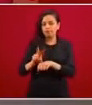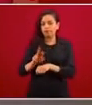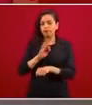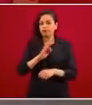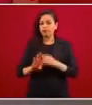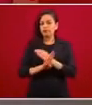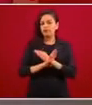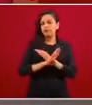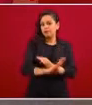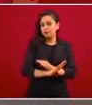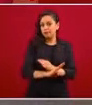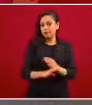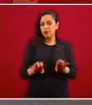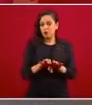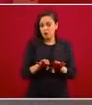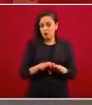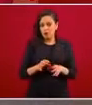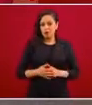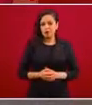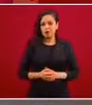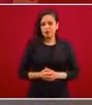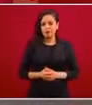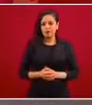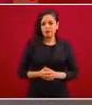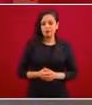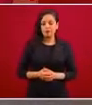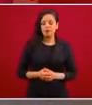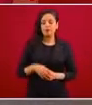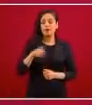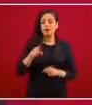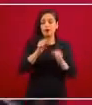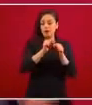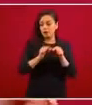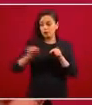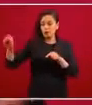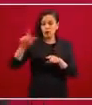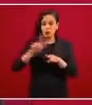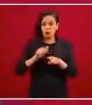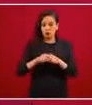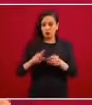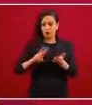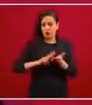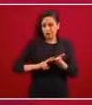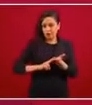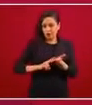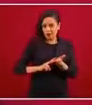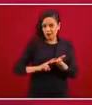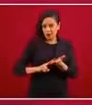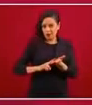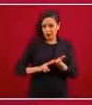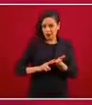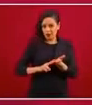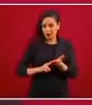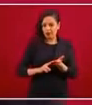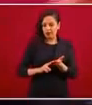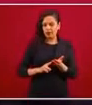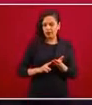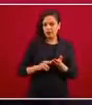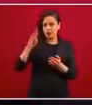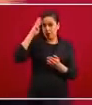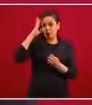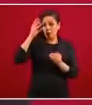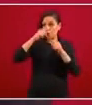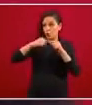measures. And currently we have a projection of what we think will happen, which is